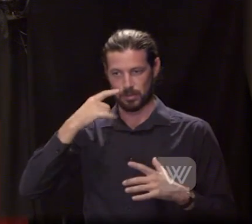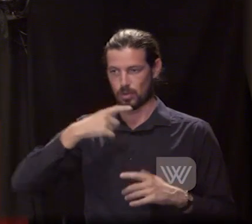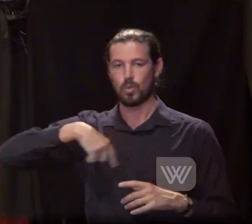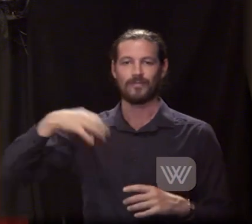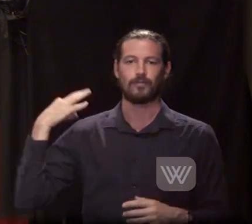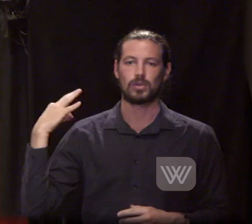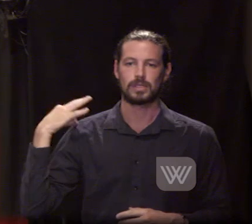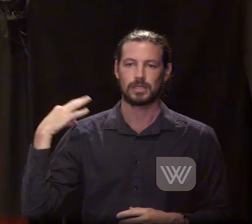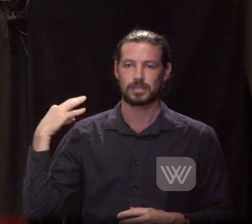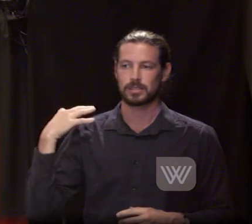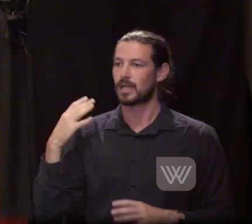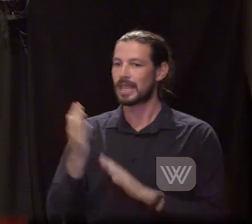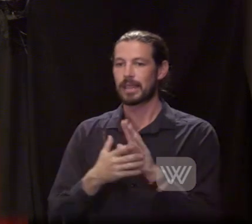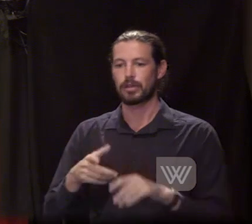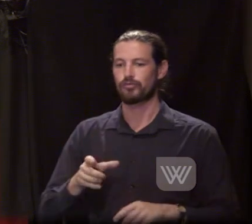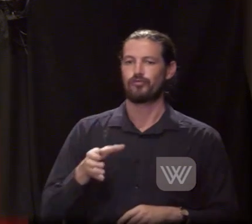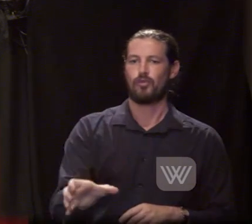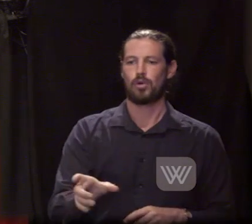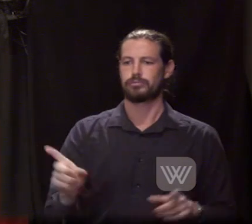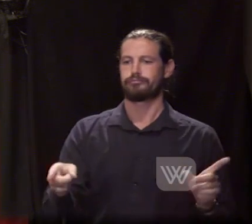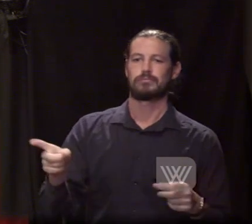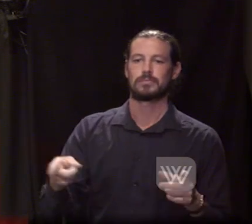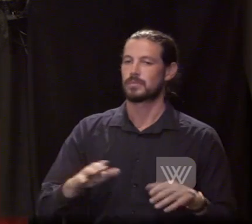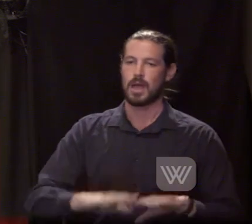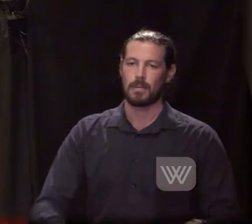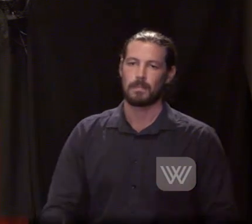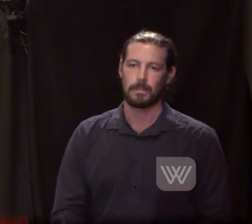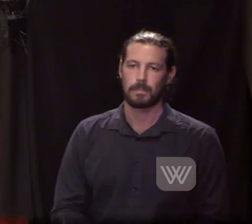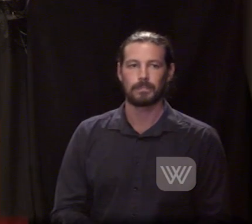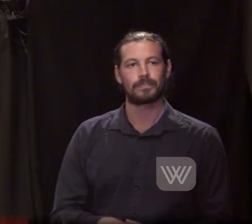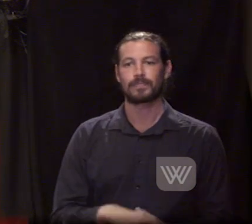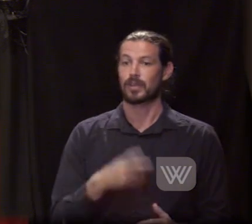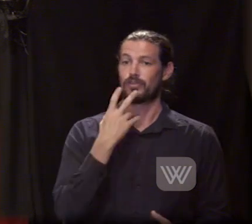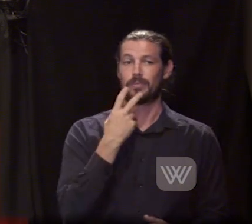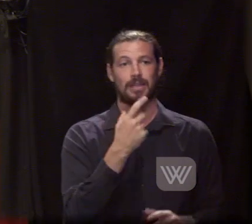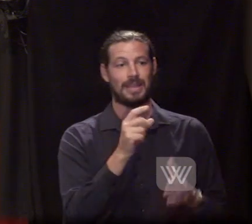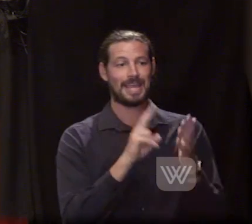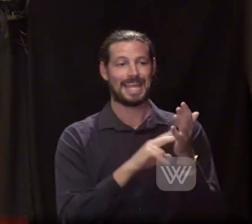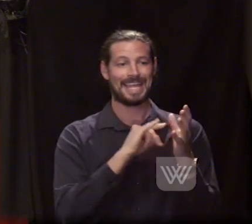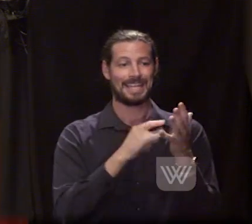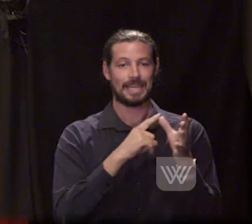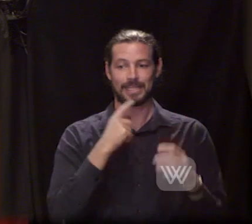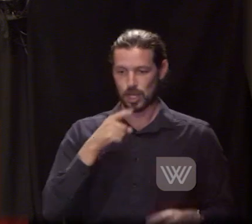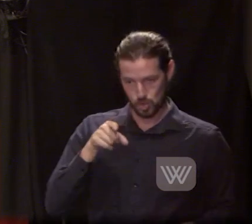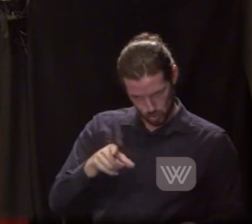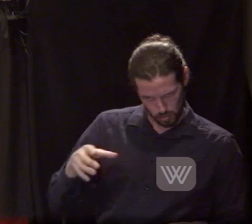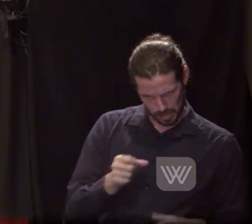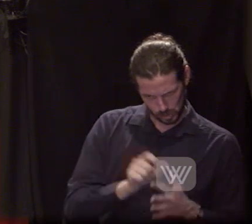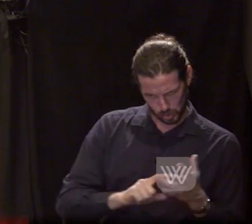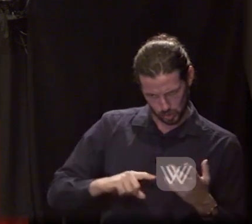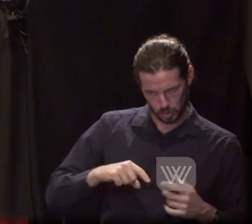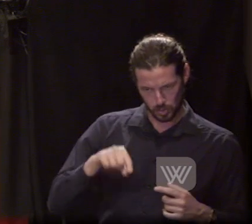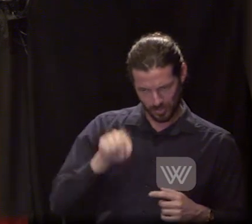everything had to be done voluntarily. And so at any point in time, we could say, no, I think this project's stupid, I'm not doing it. But nobody did that